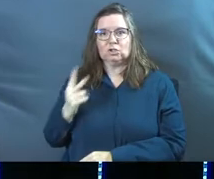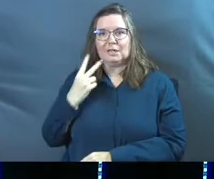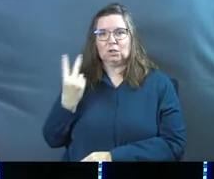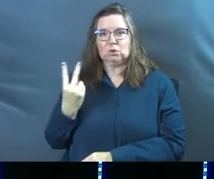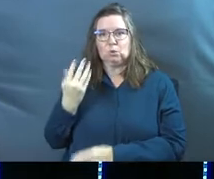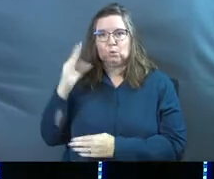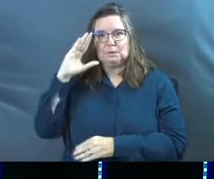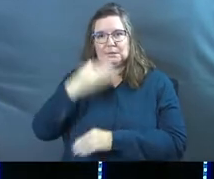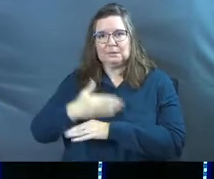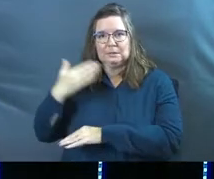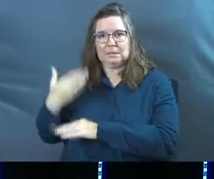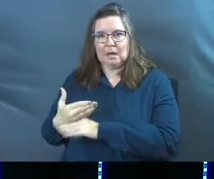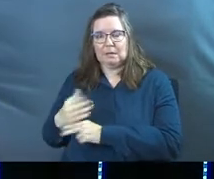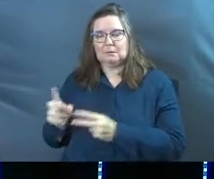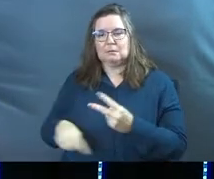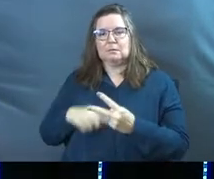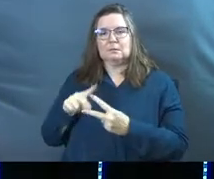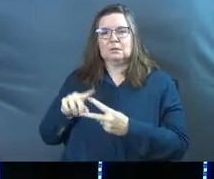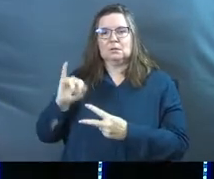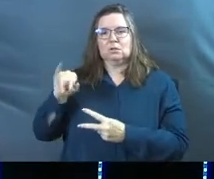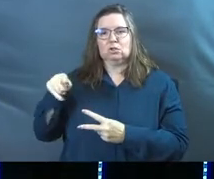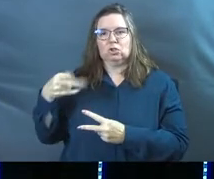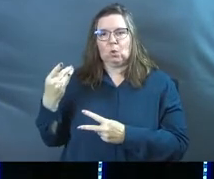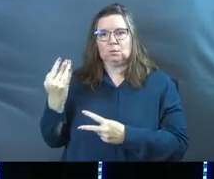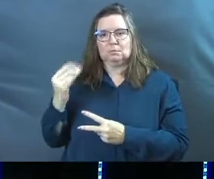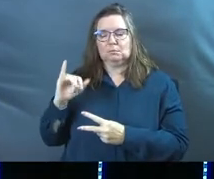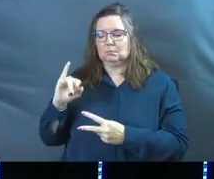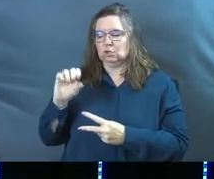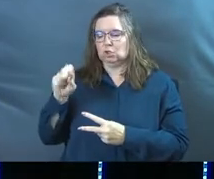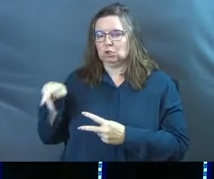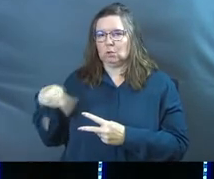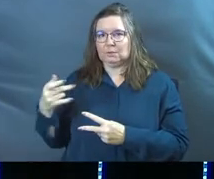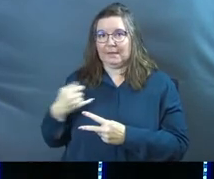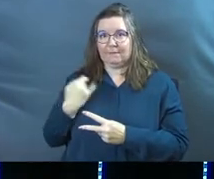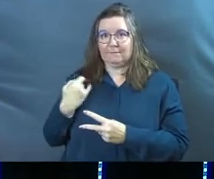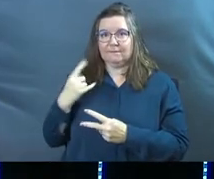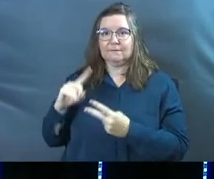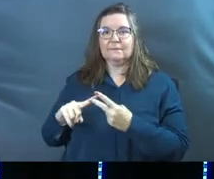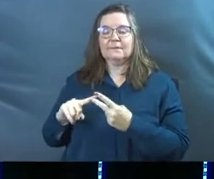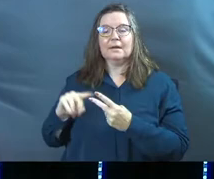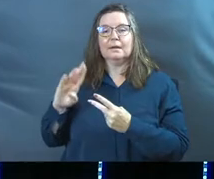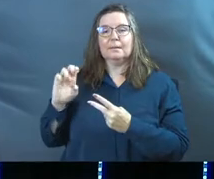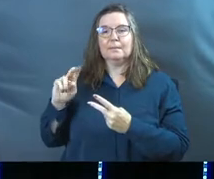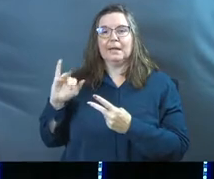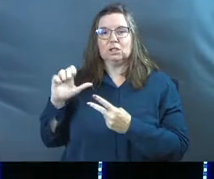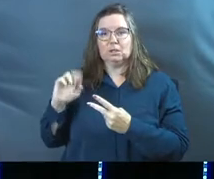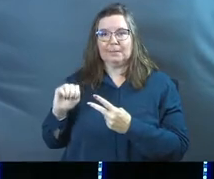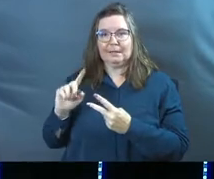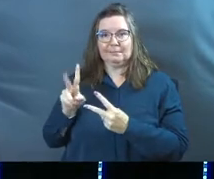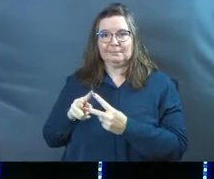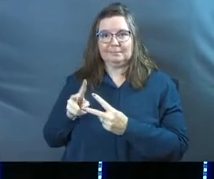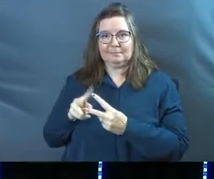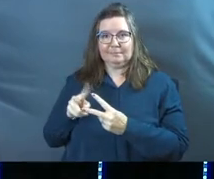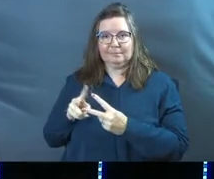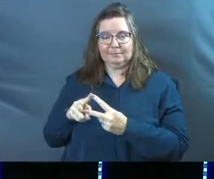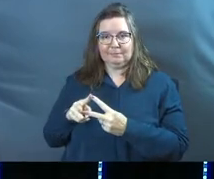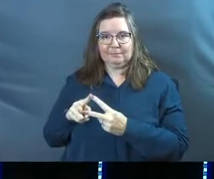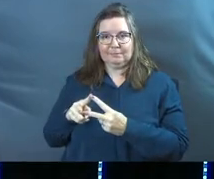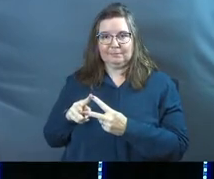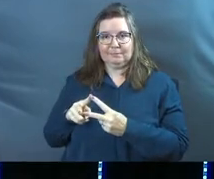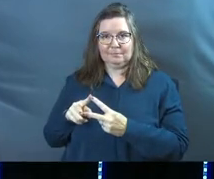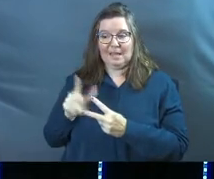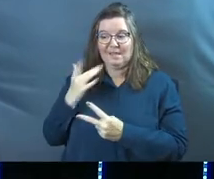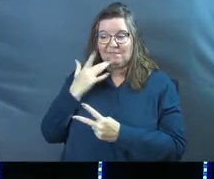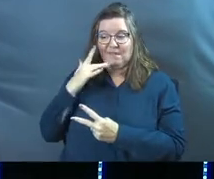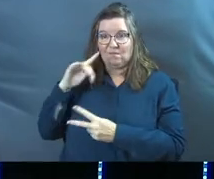and Benjamin. And Joseph was the older one. And he became the favorite. And that meant that all the other brothers were not their dad's favorite. And they felt